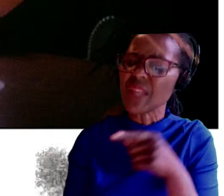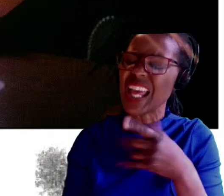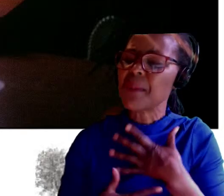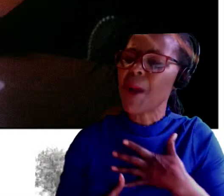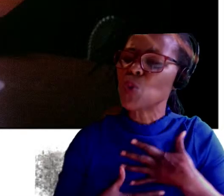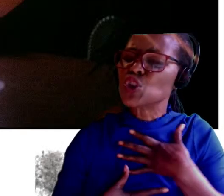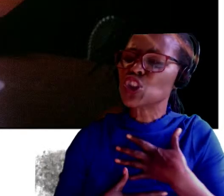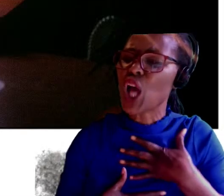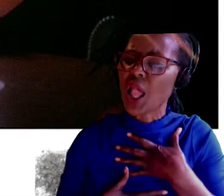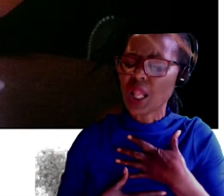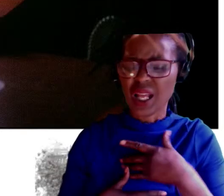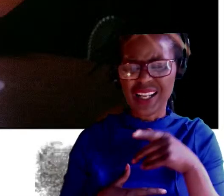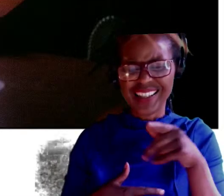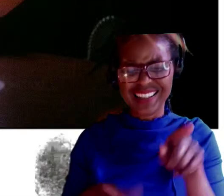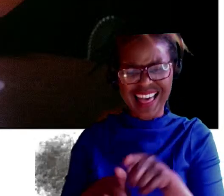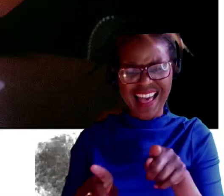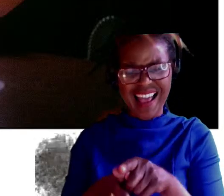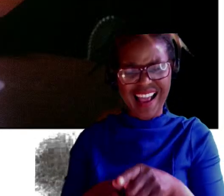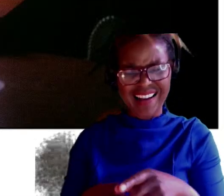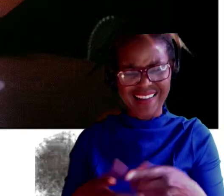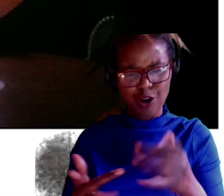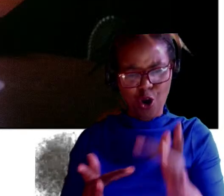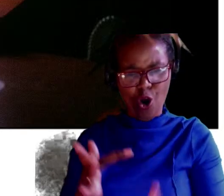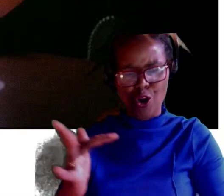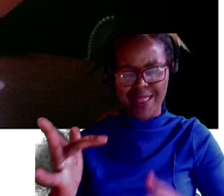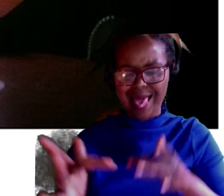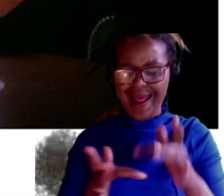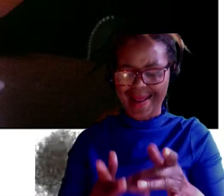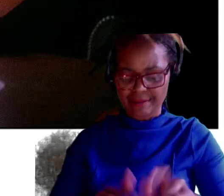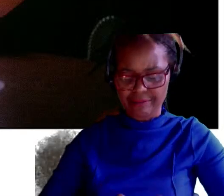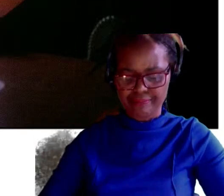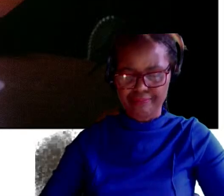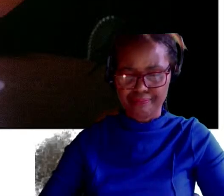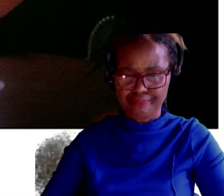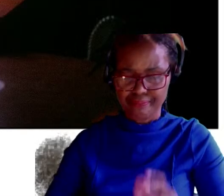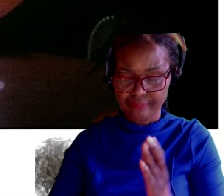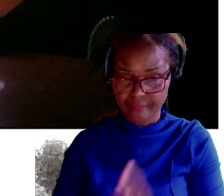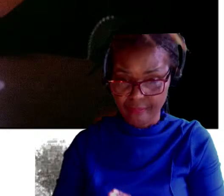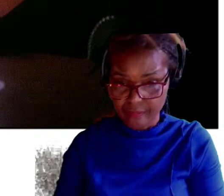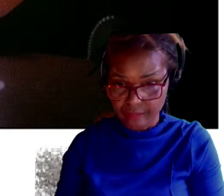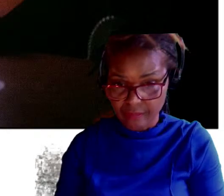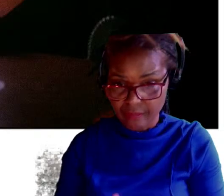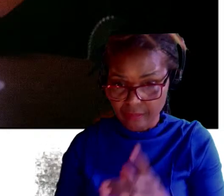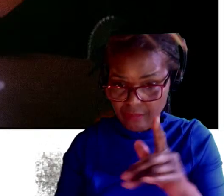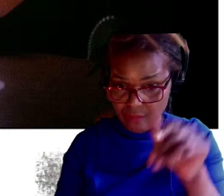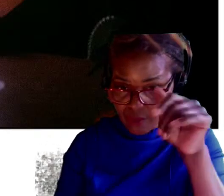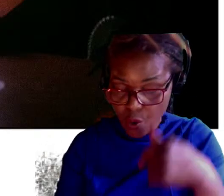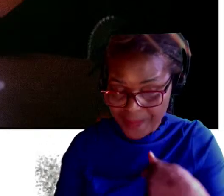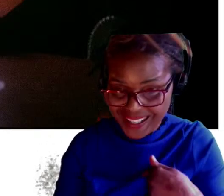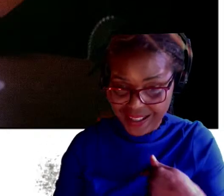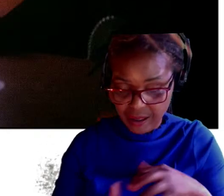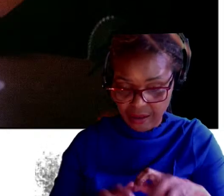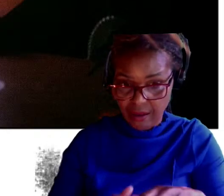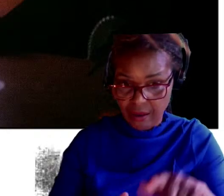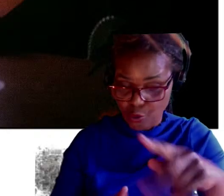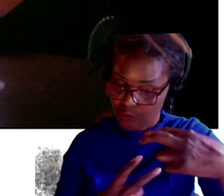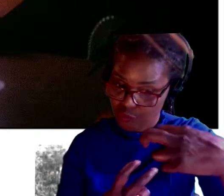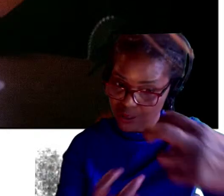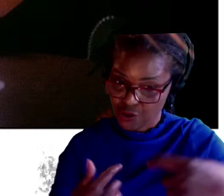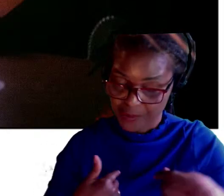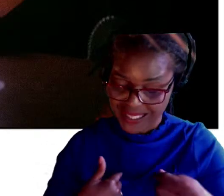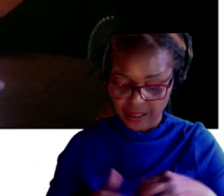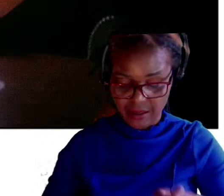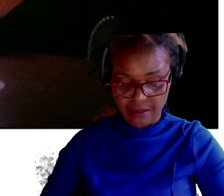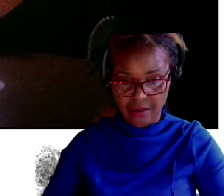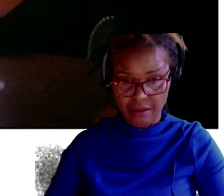individual online, constantly uncertain whether you'd be heard, alone in deep complexity, reaching for connection